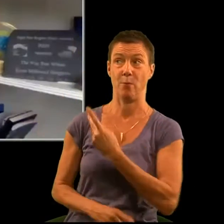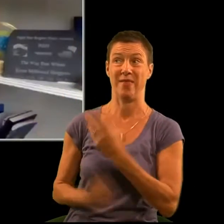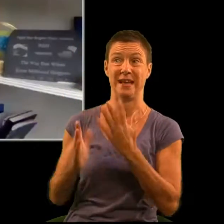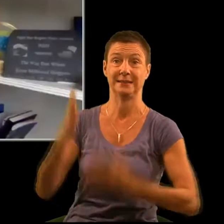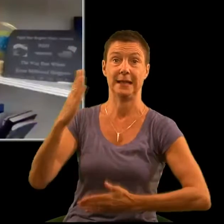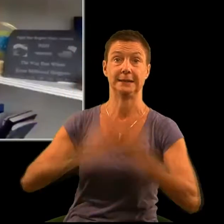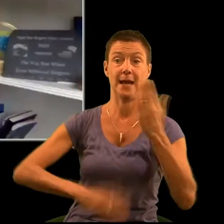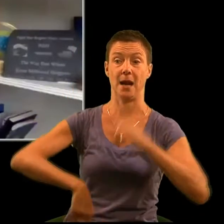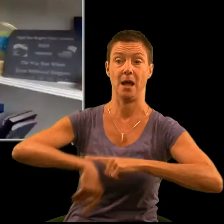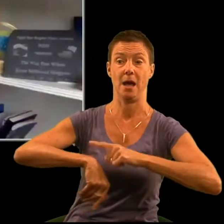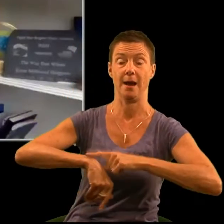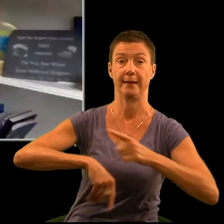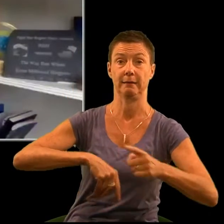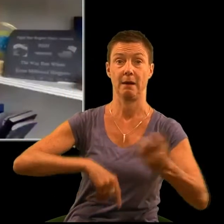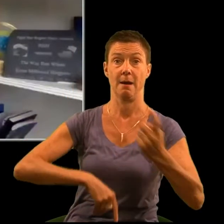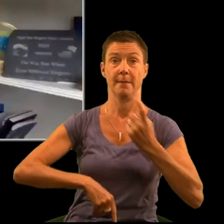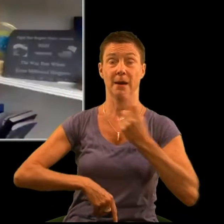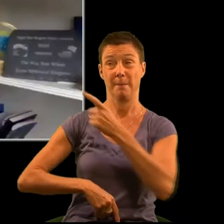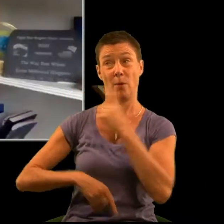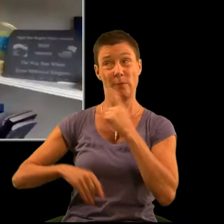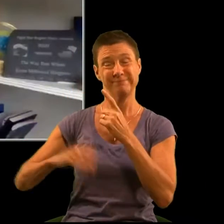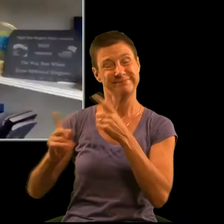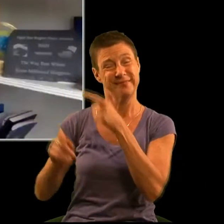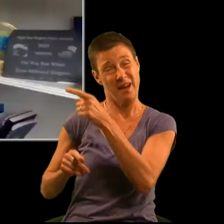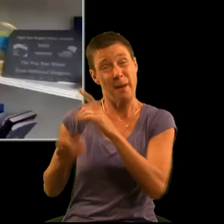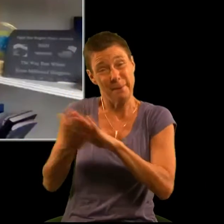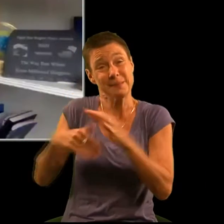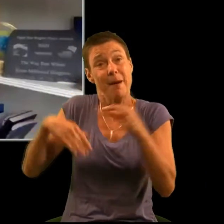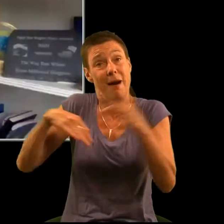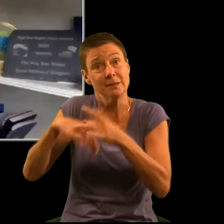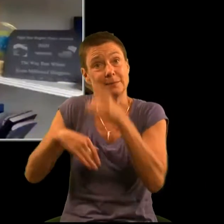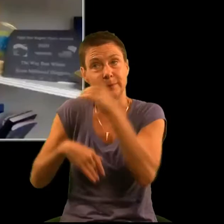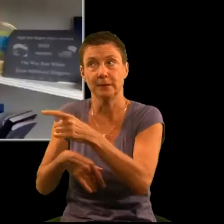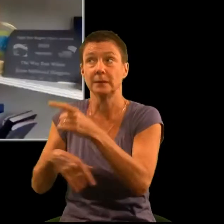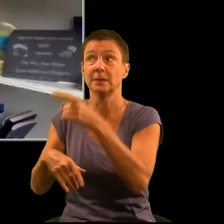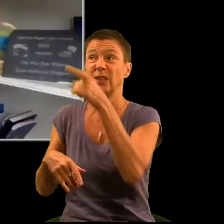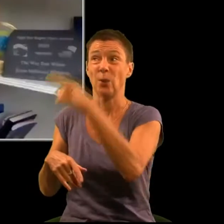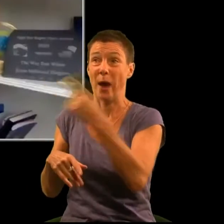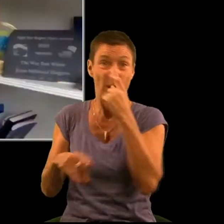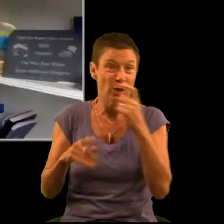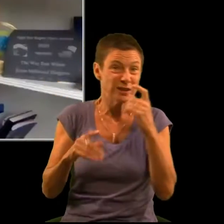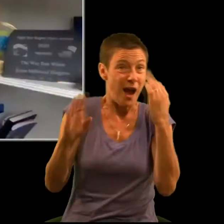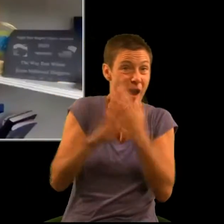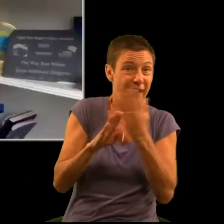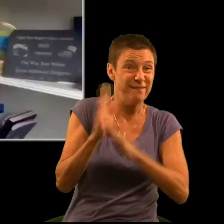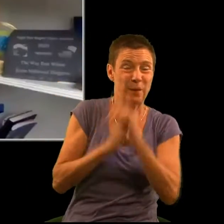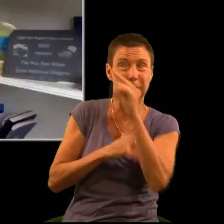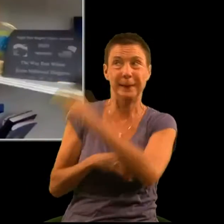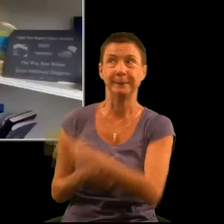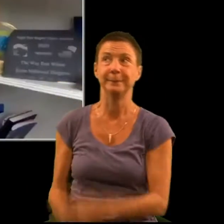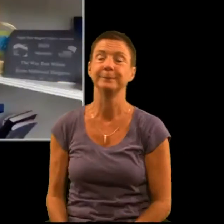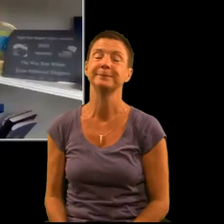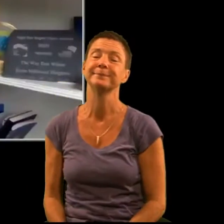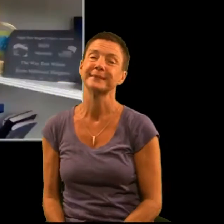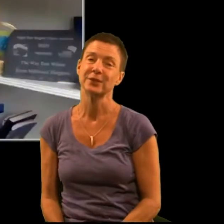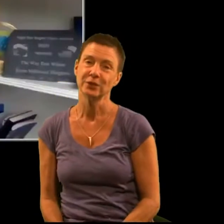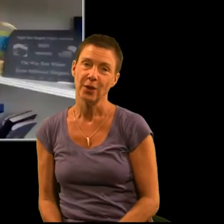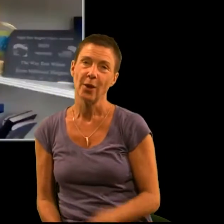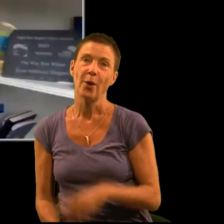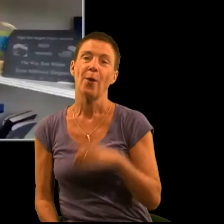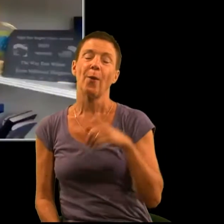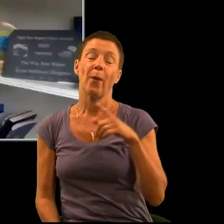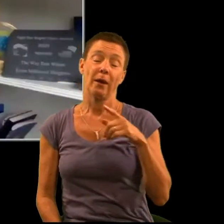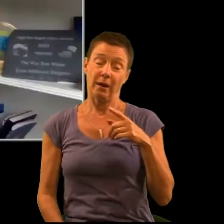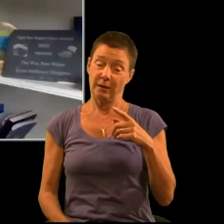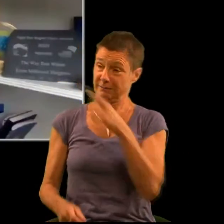sort of hide from them because they are my husband, and so he's very much was like, Eoin didn't just sort of business